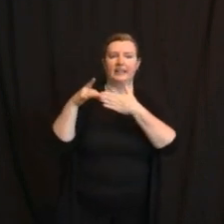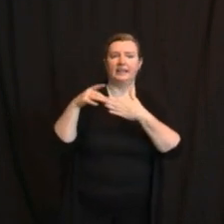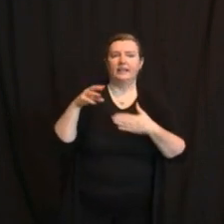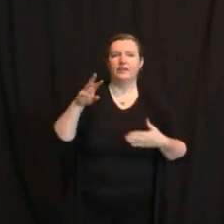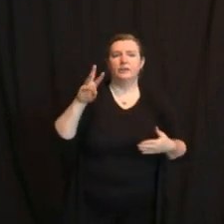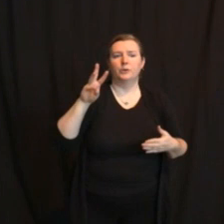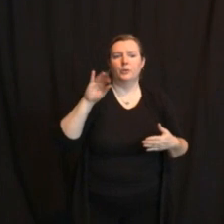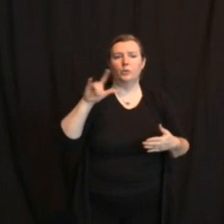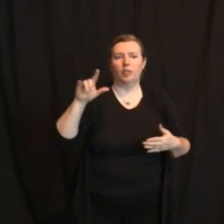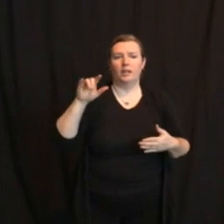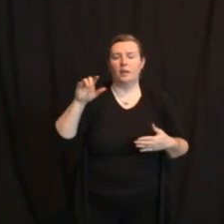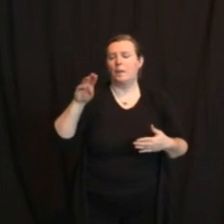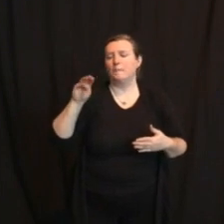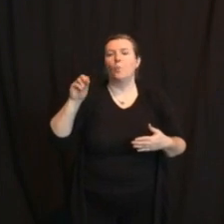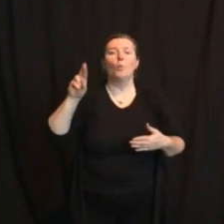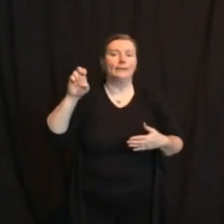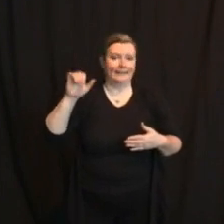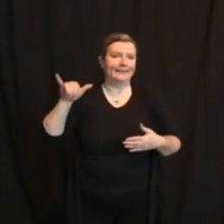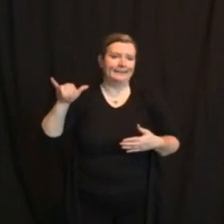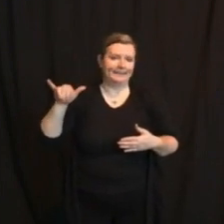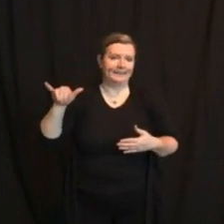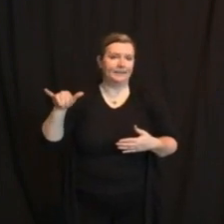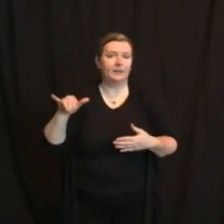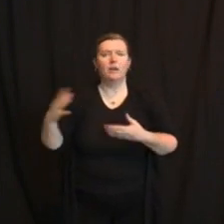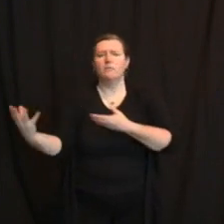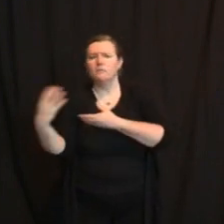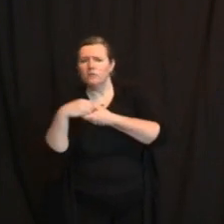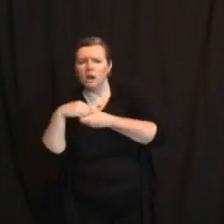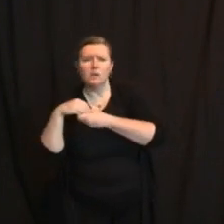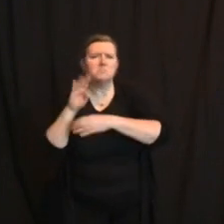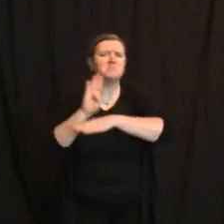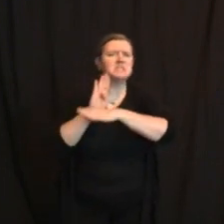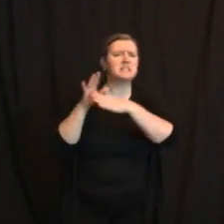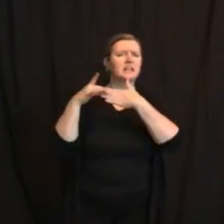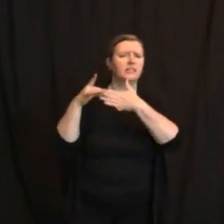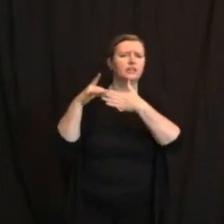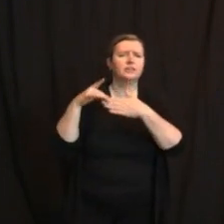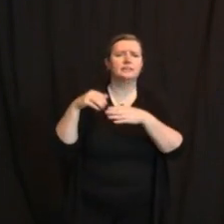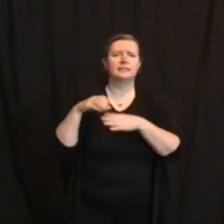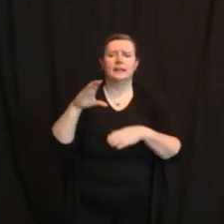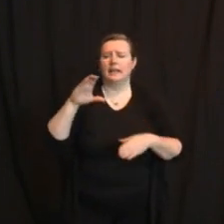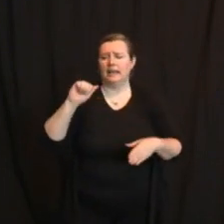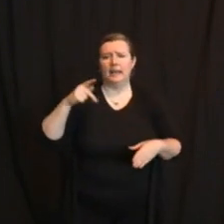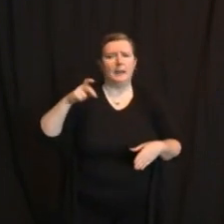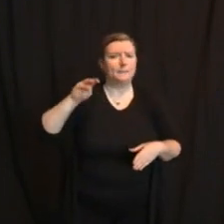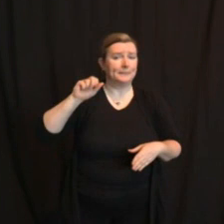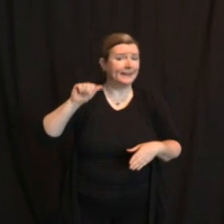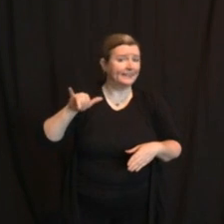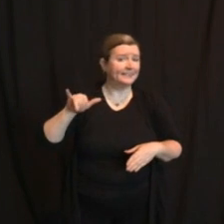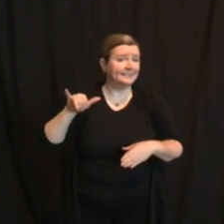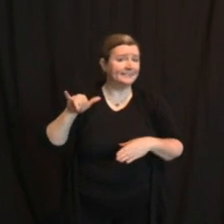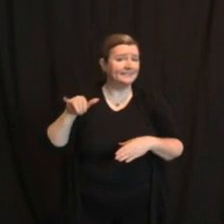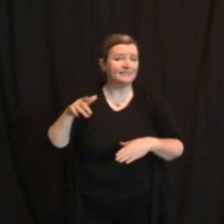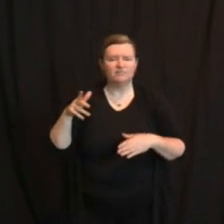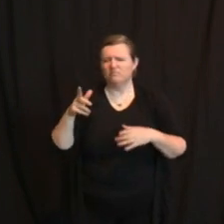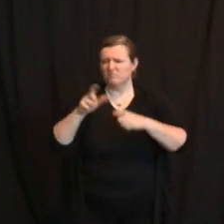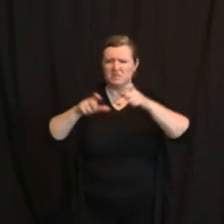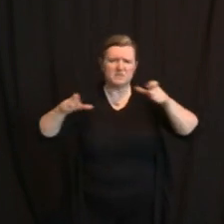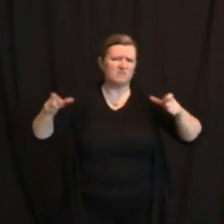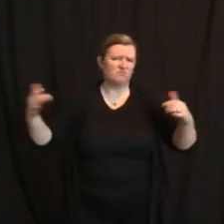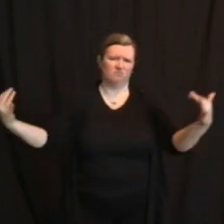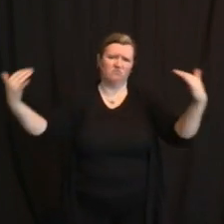with business leaders from throughout Cape May County from all walks of life. And we